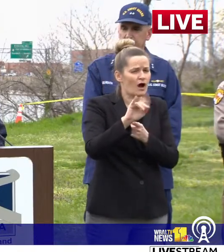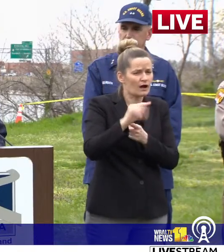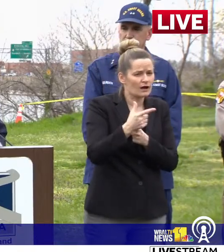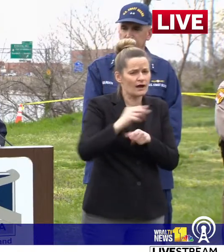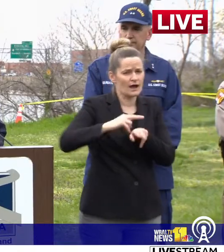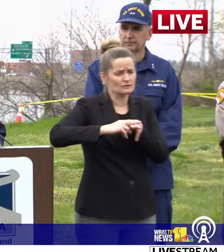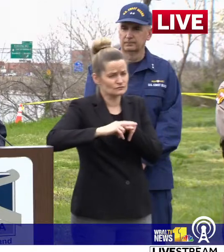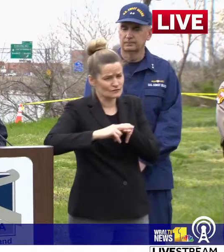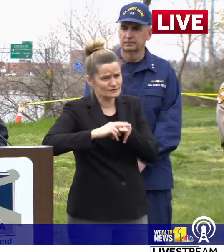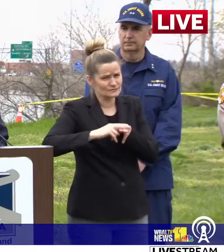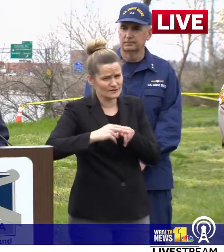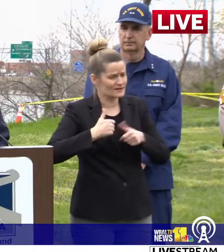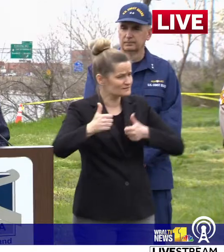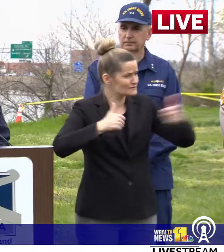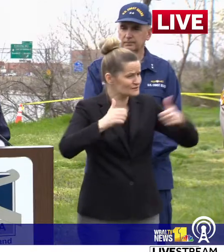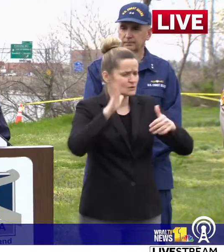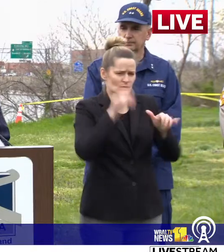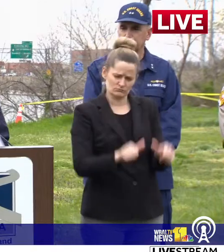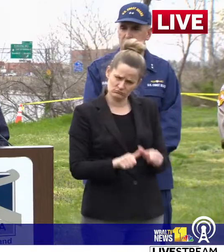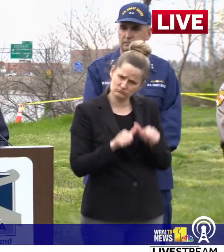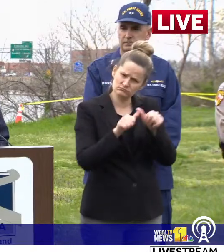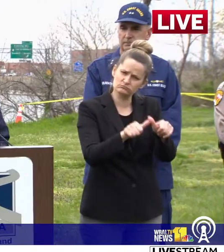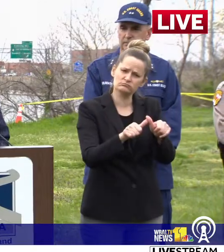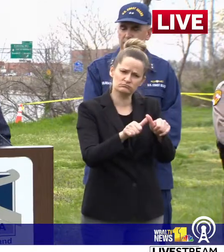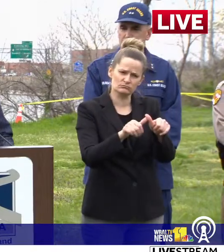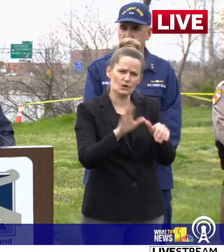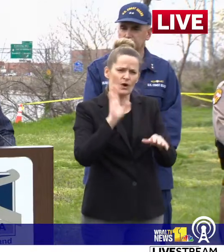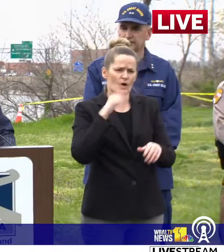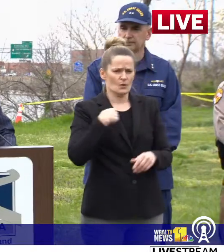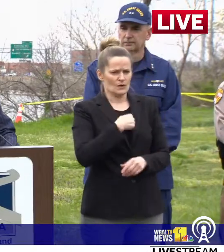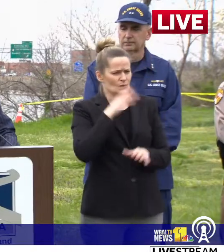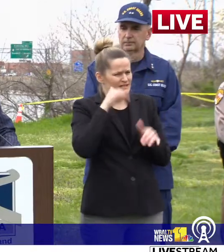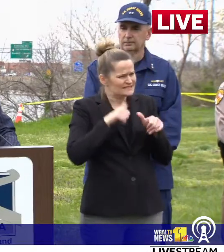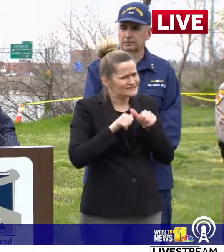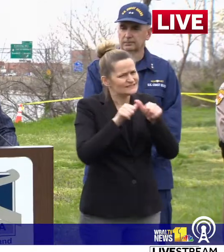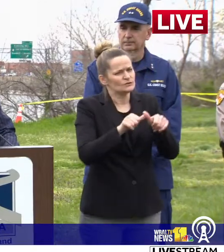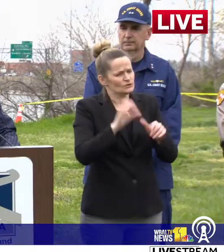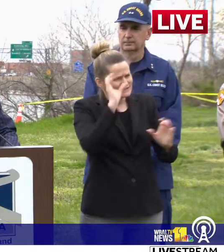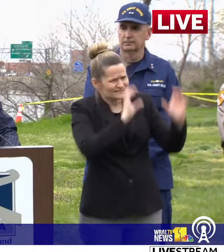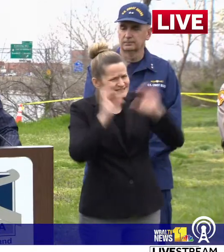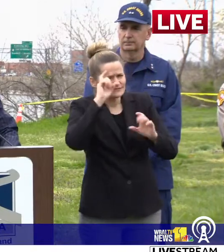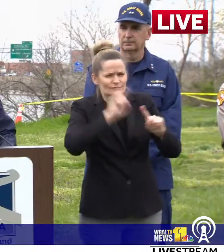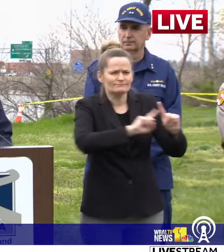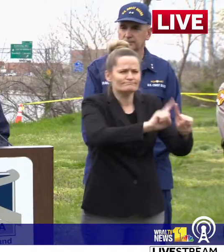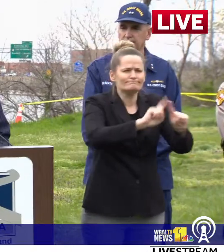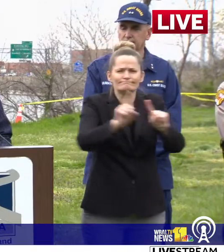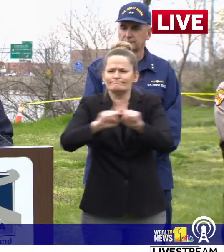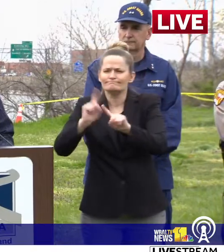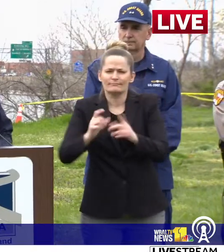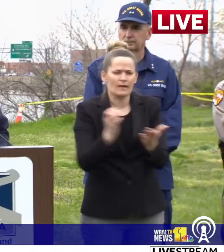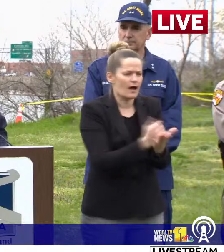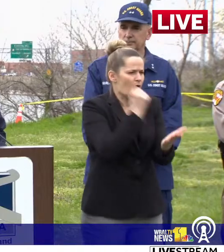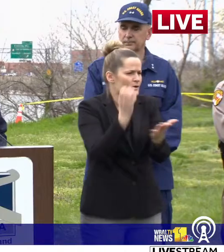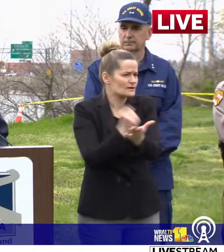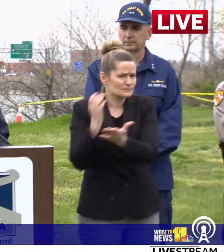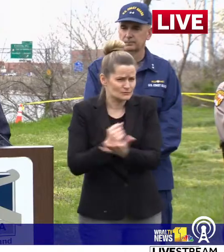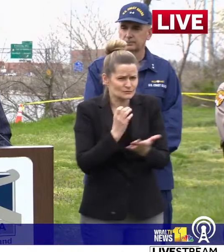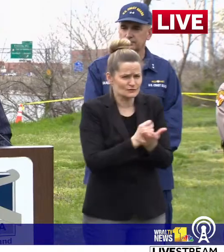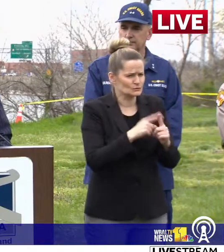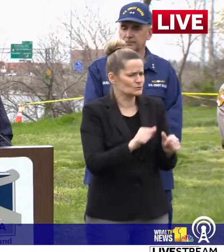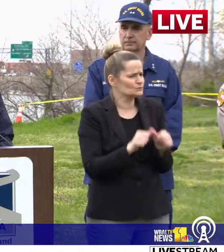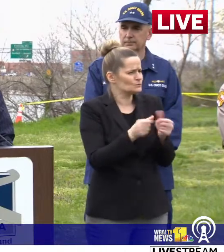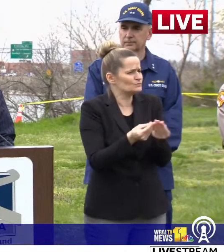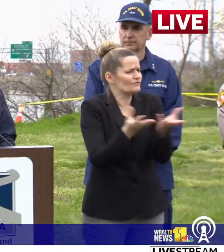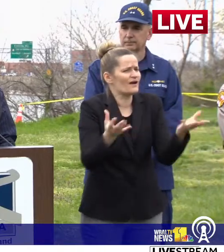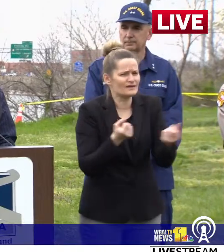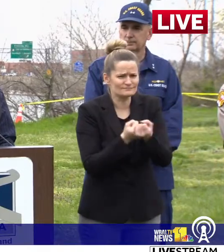other opportunities, again, to bring labor back to the Port of Baltimore. Turning to traffic, our highway system, we continue to